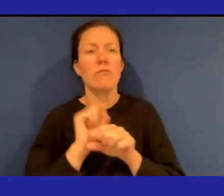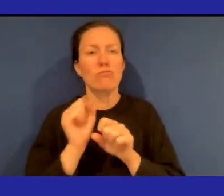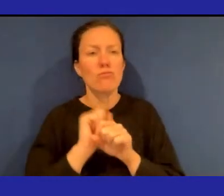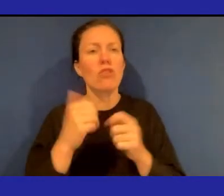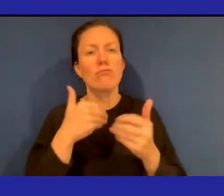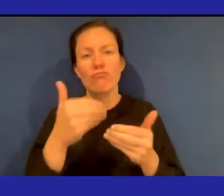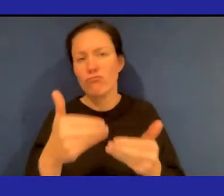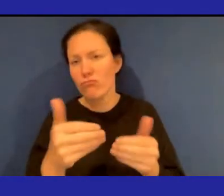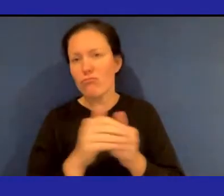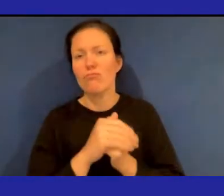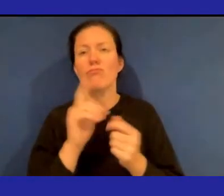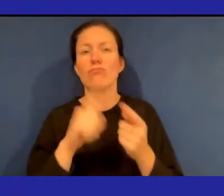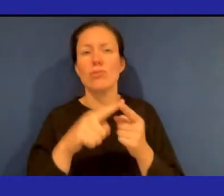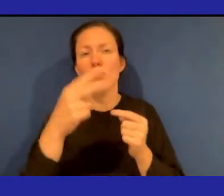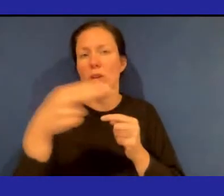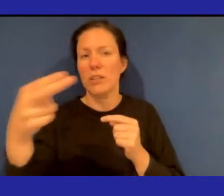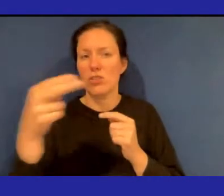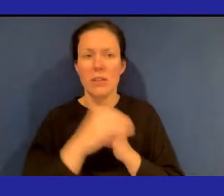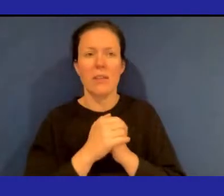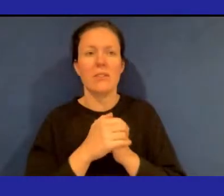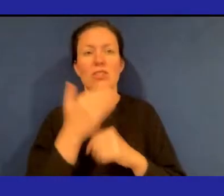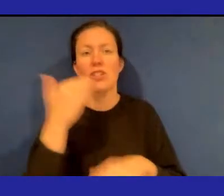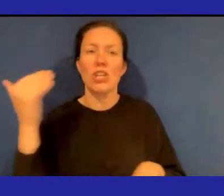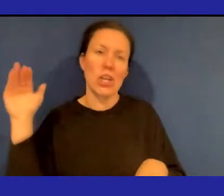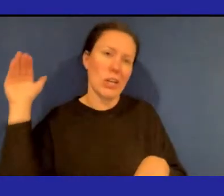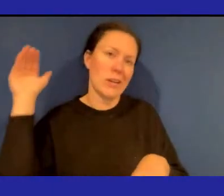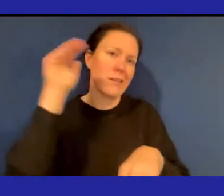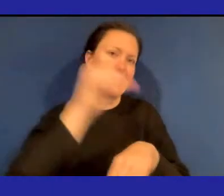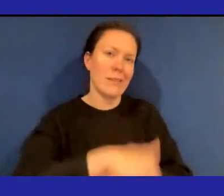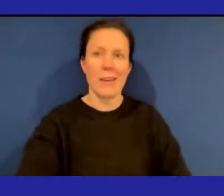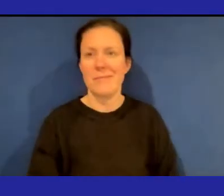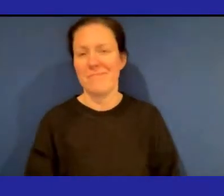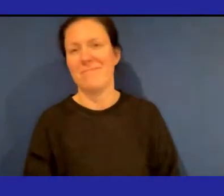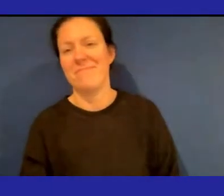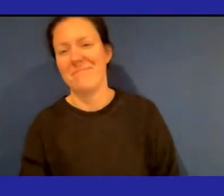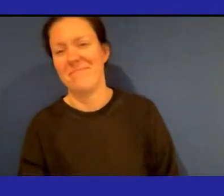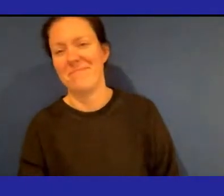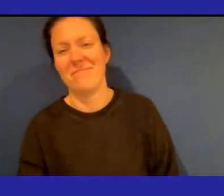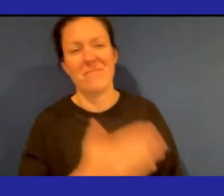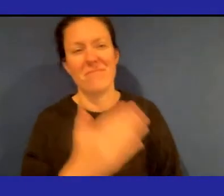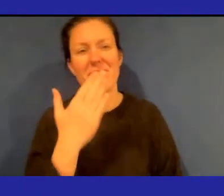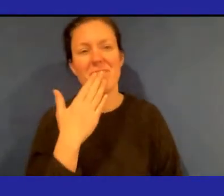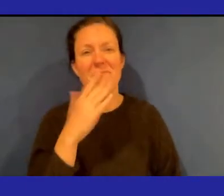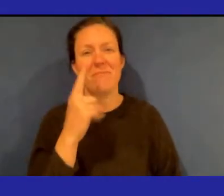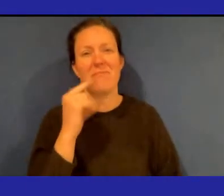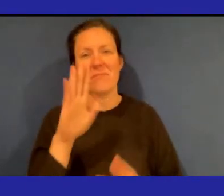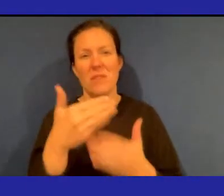to H&H. Good night. Thank